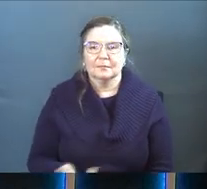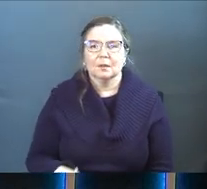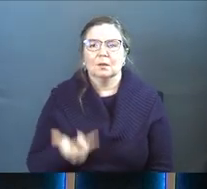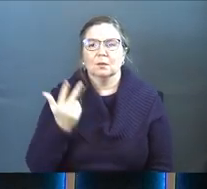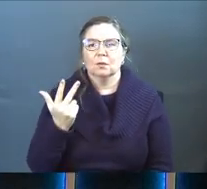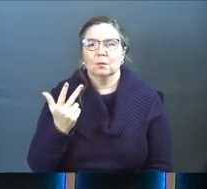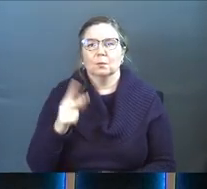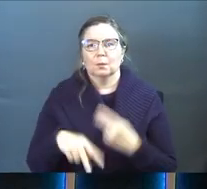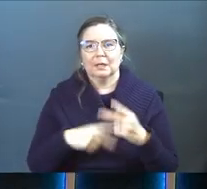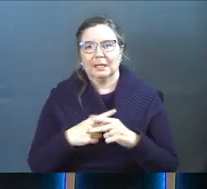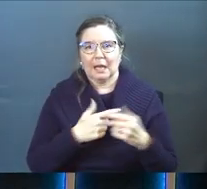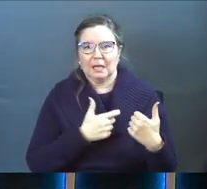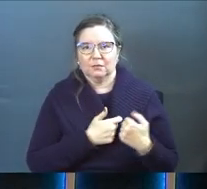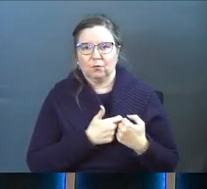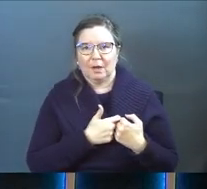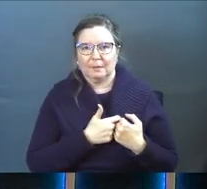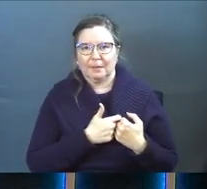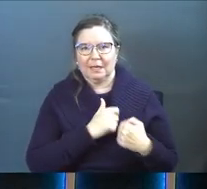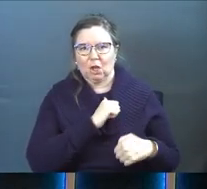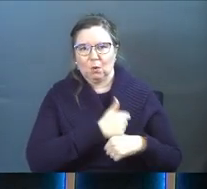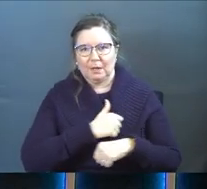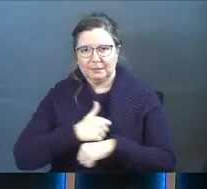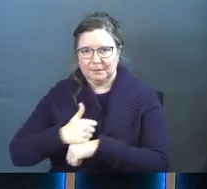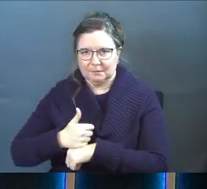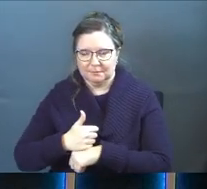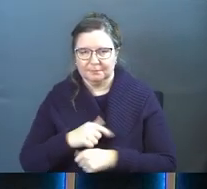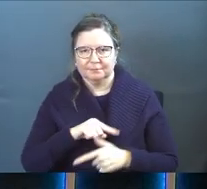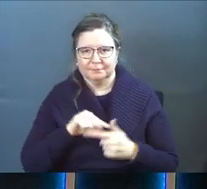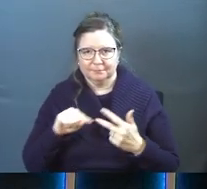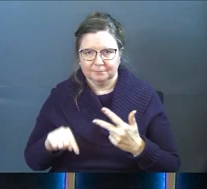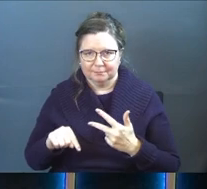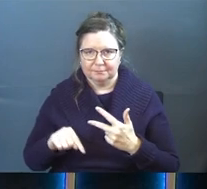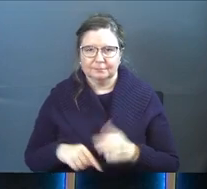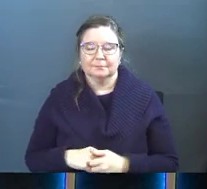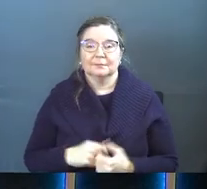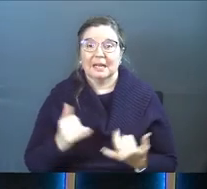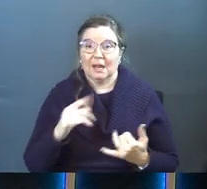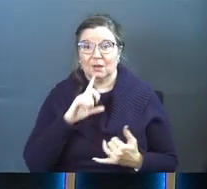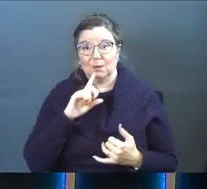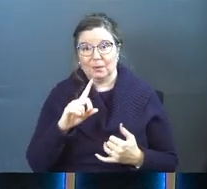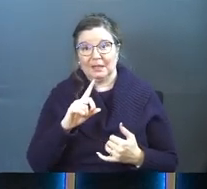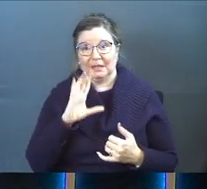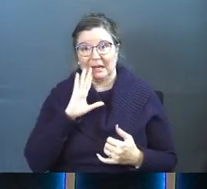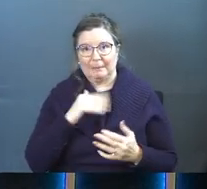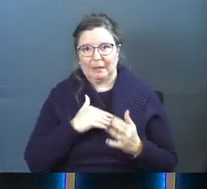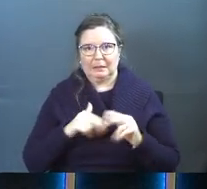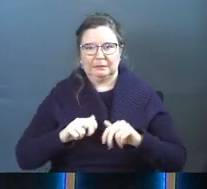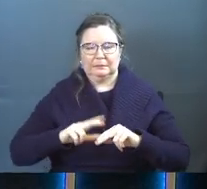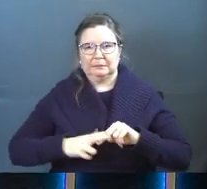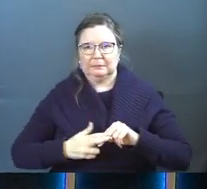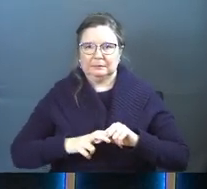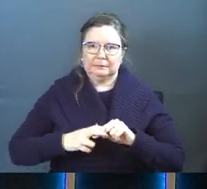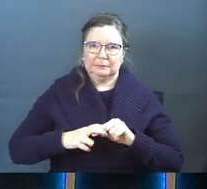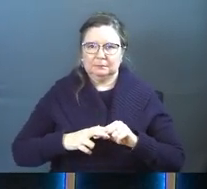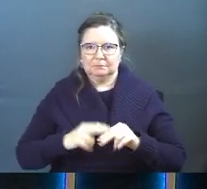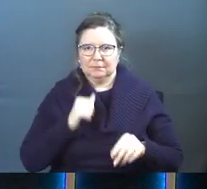Three kinds of romantic arrangements. Let's look at them. Now you're really going to be uncomfortable.